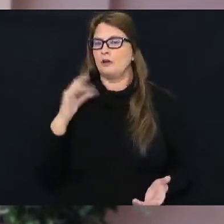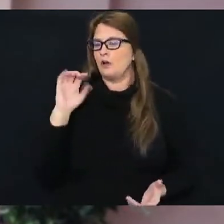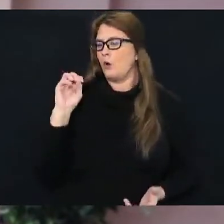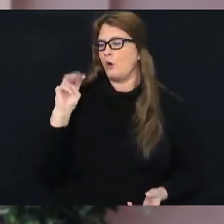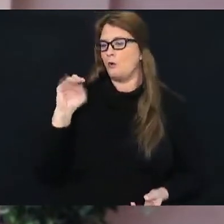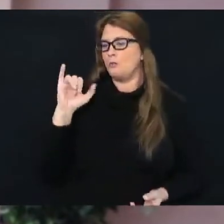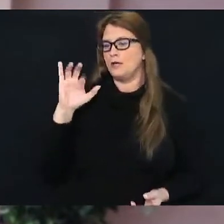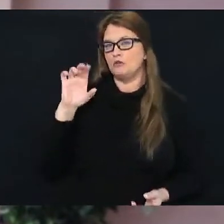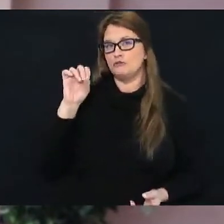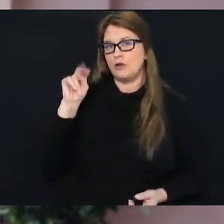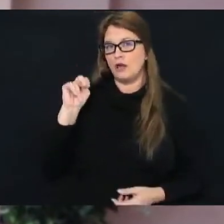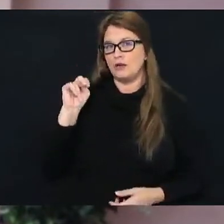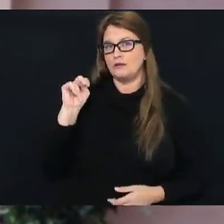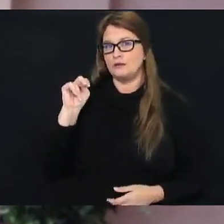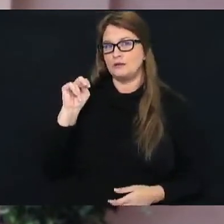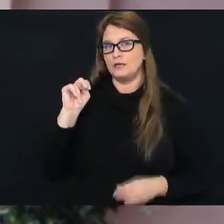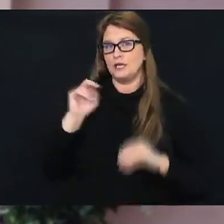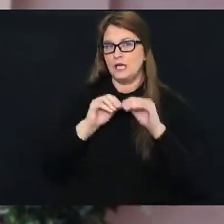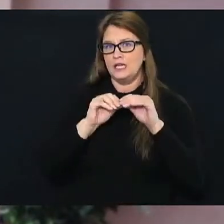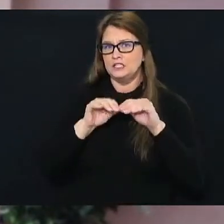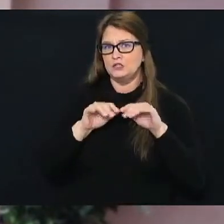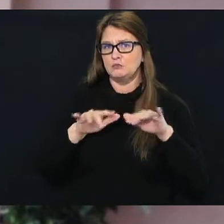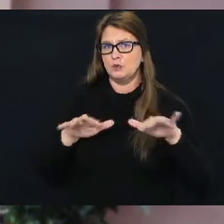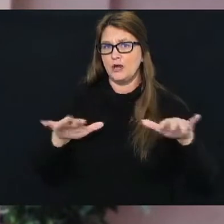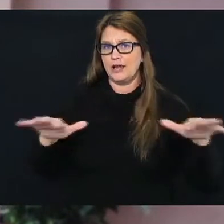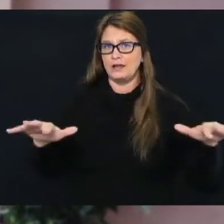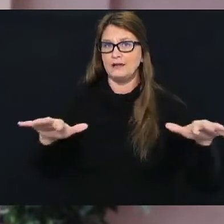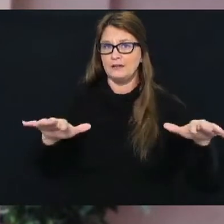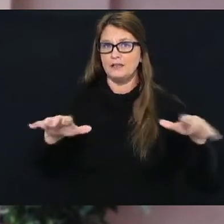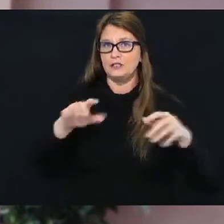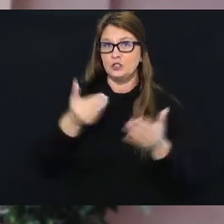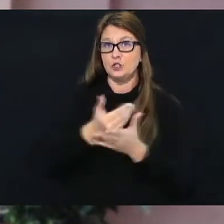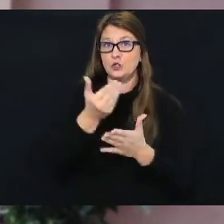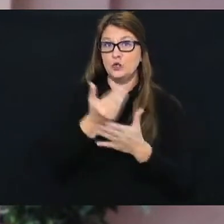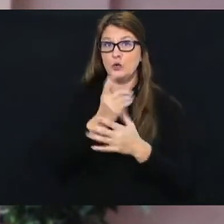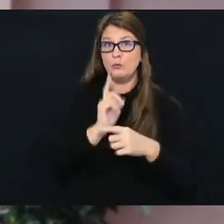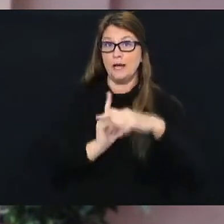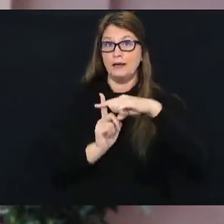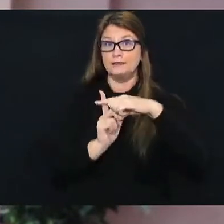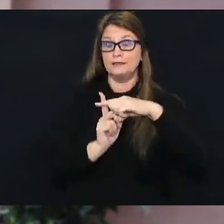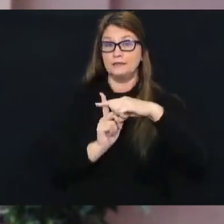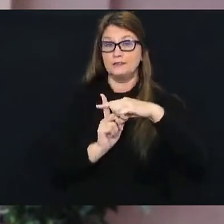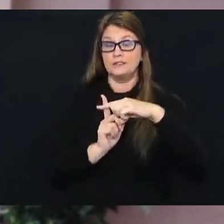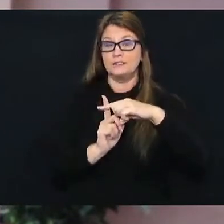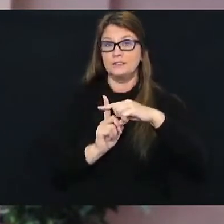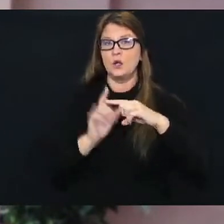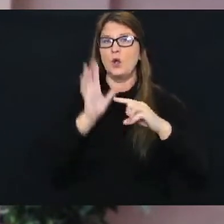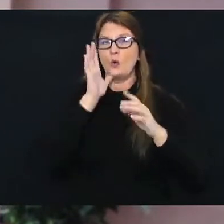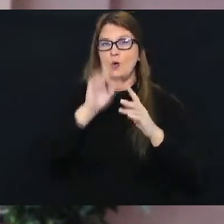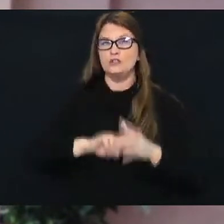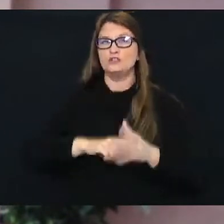Omicron spread, as far as new cases, will likely start to peak and